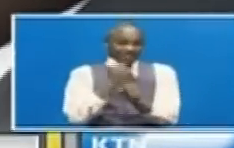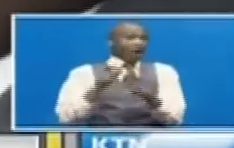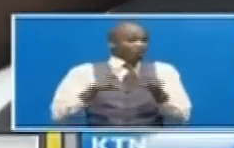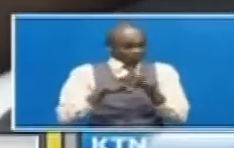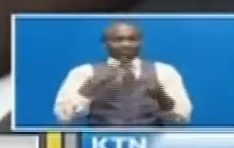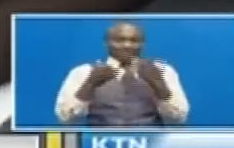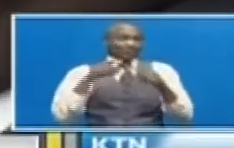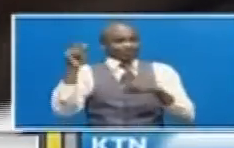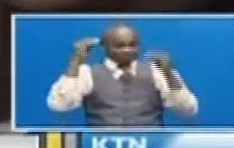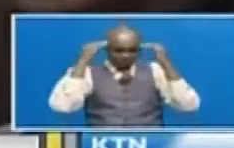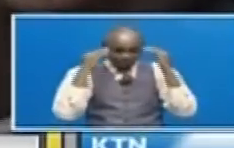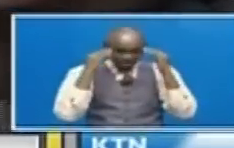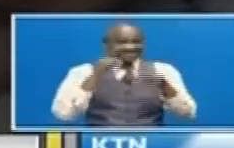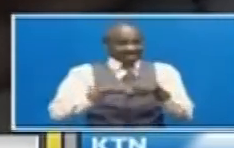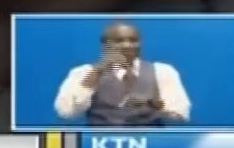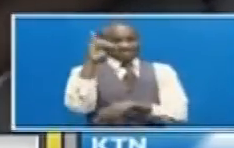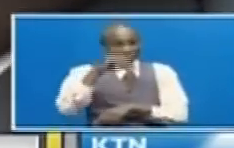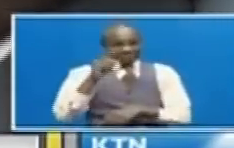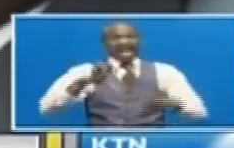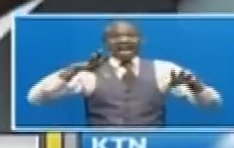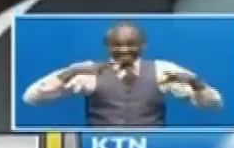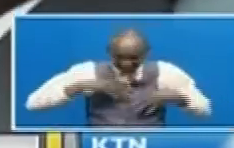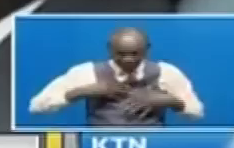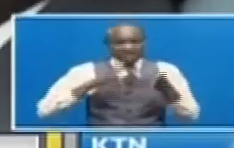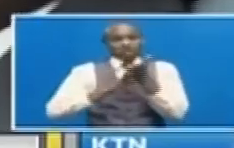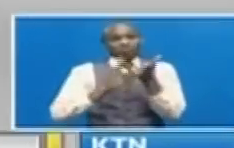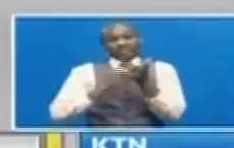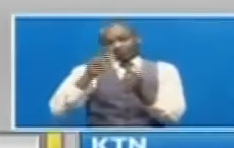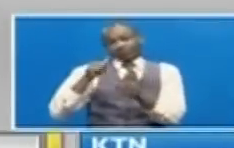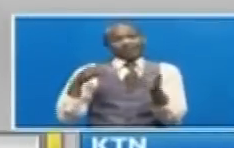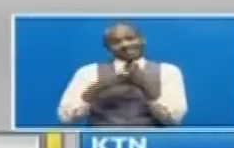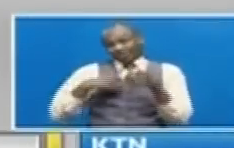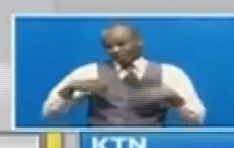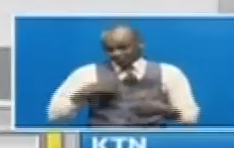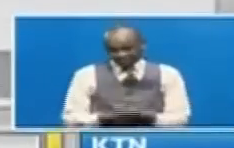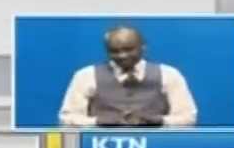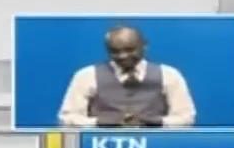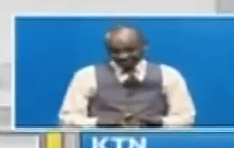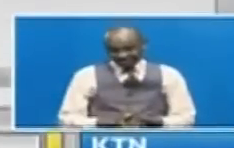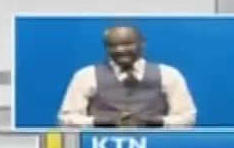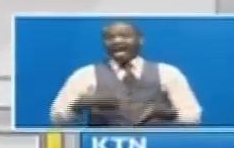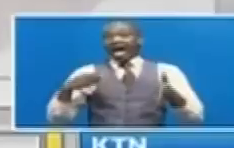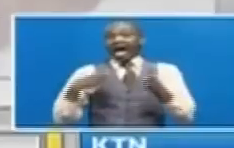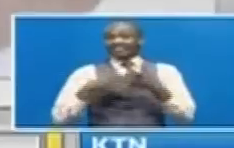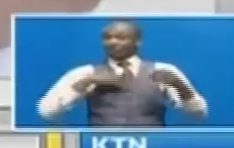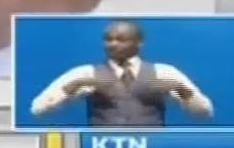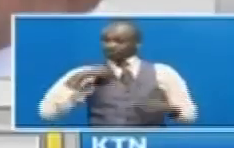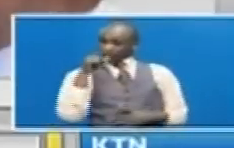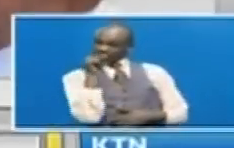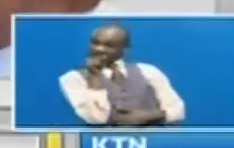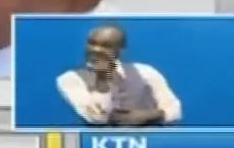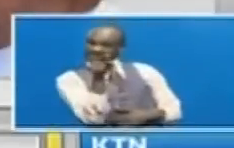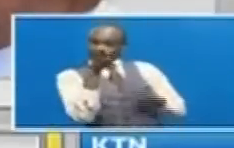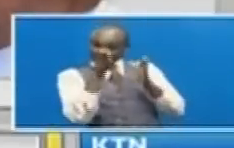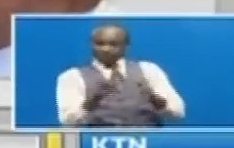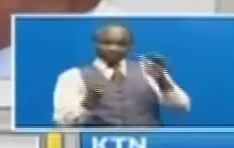up in court if the DPP accepts EACC's recommendation. The EACC wants Kambi charged over